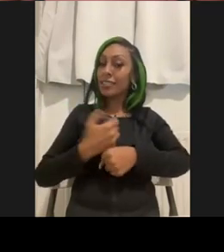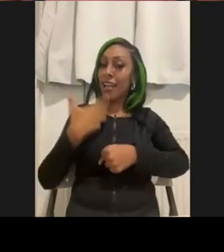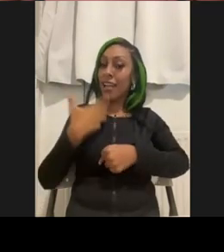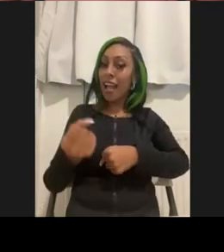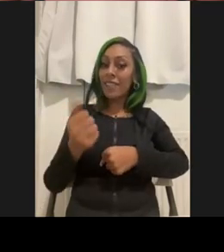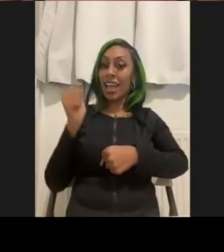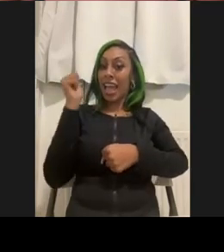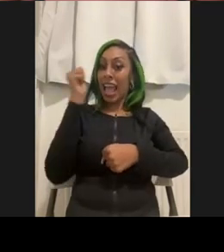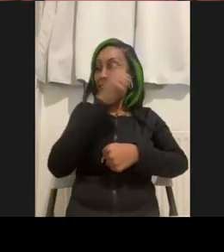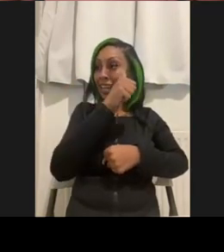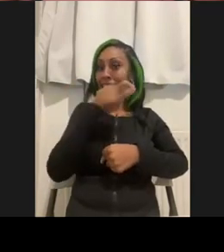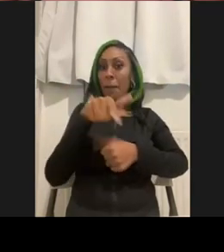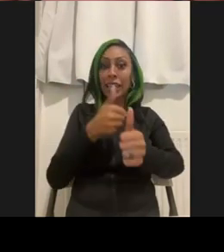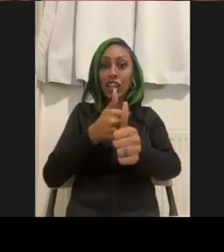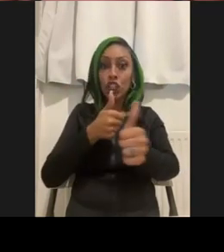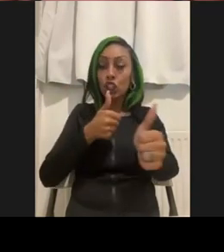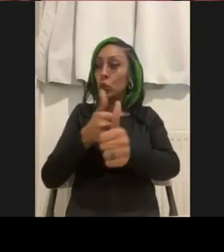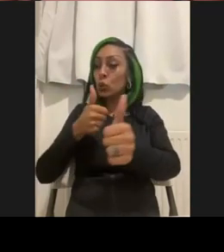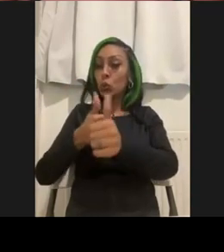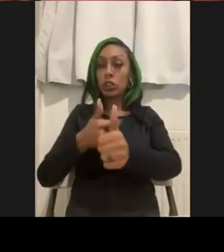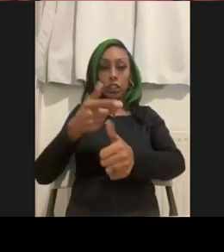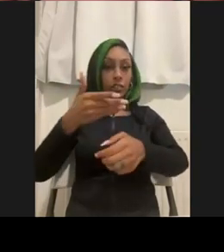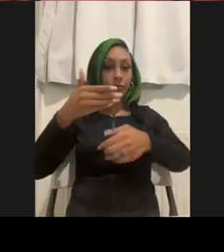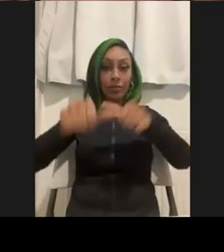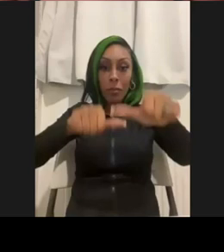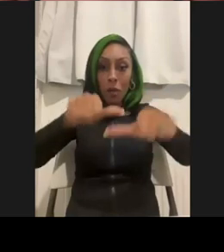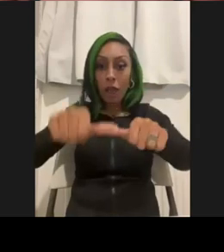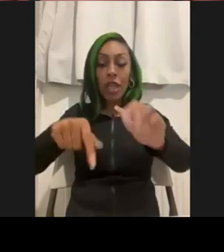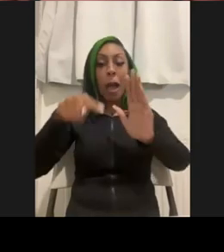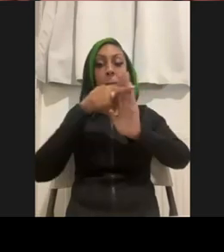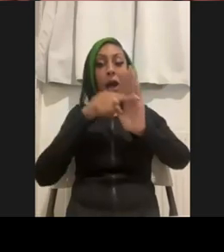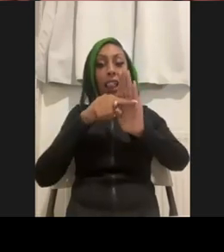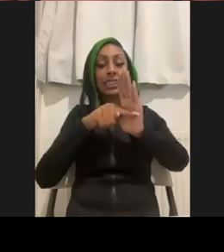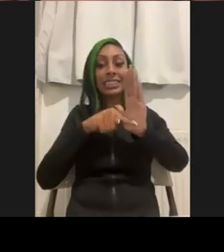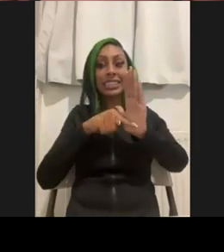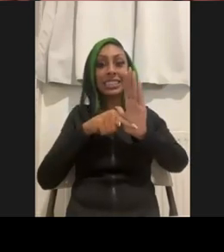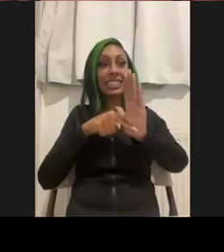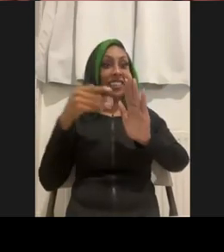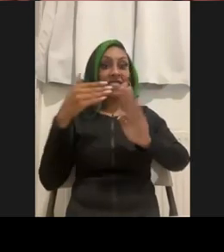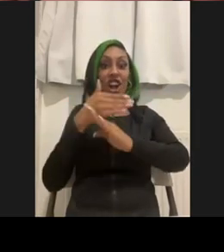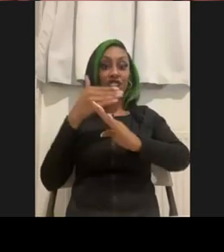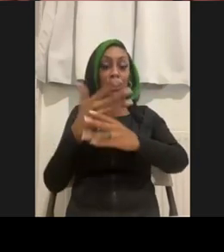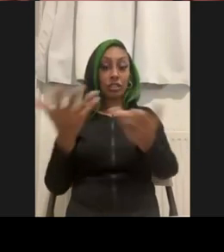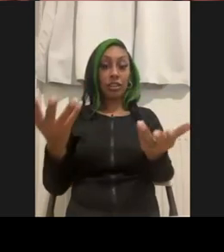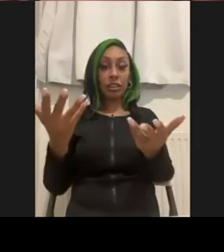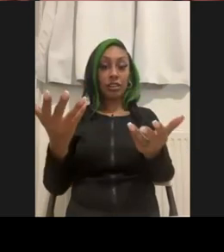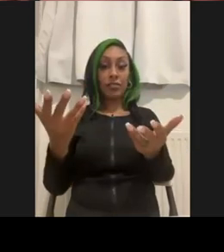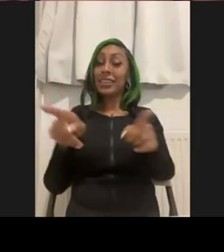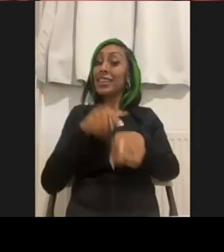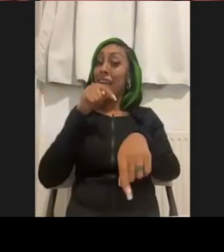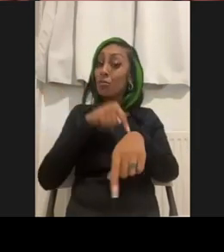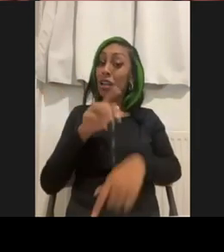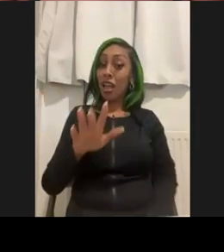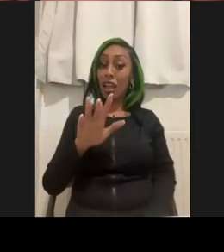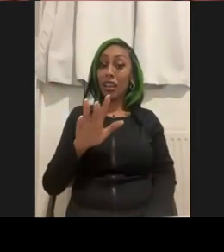academic institutions function, and particularly how policy functions as well. At the same time,